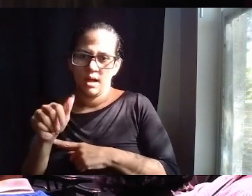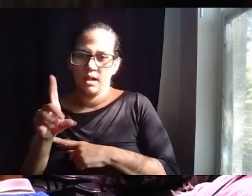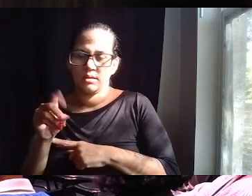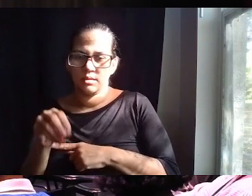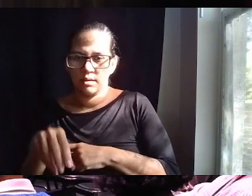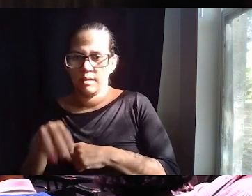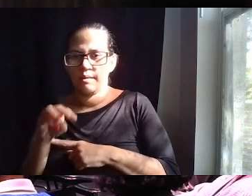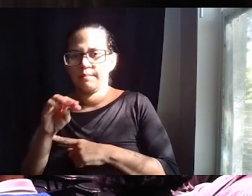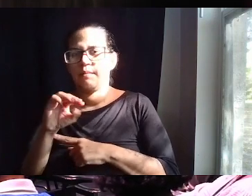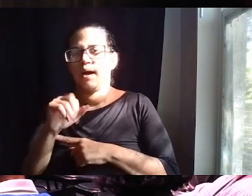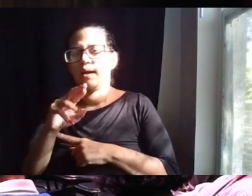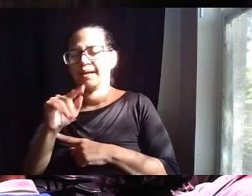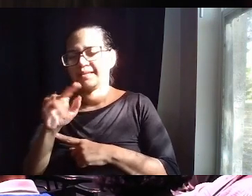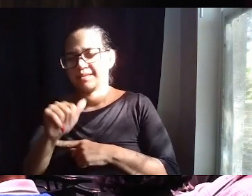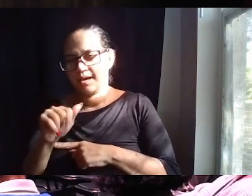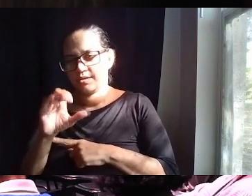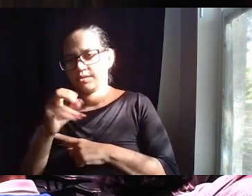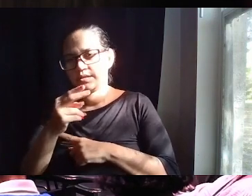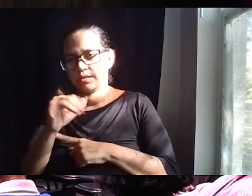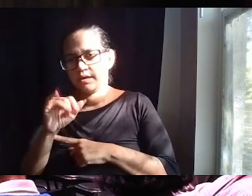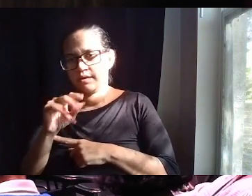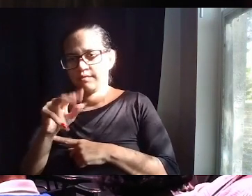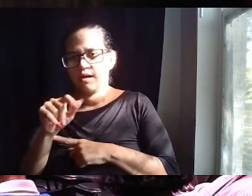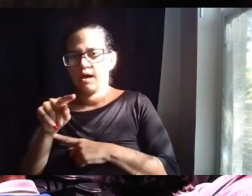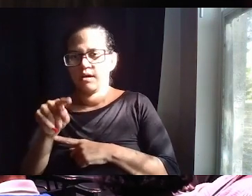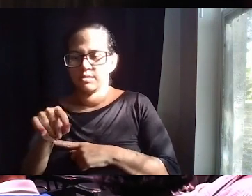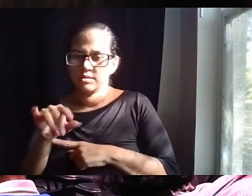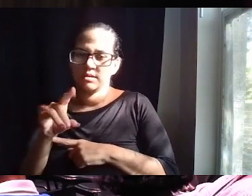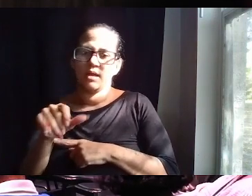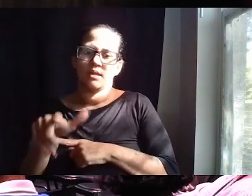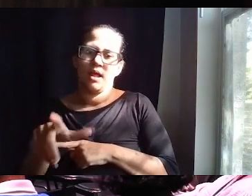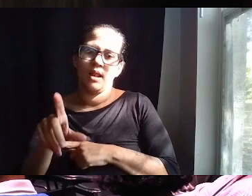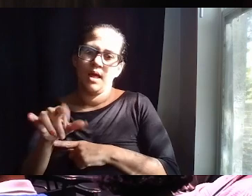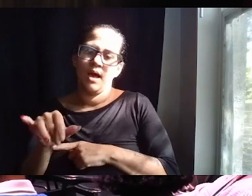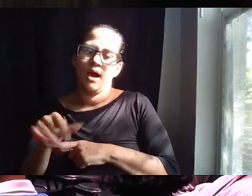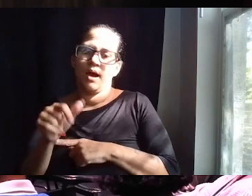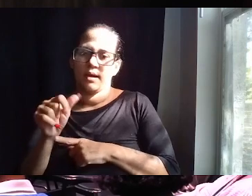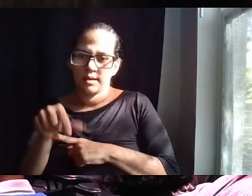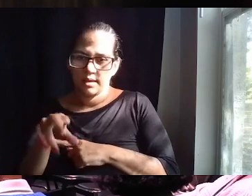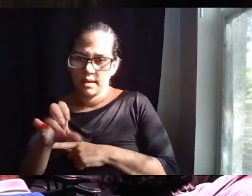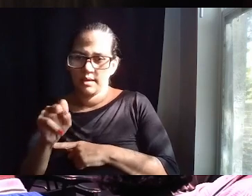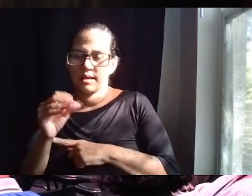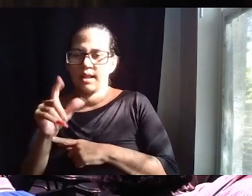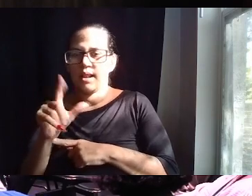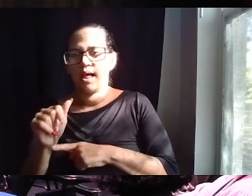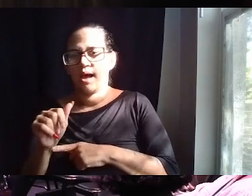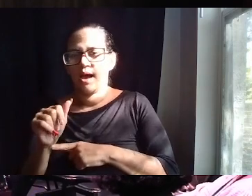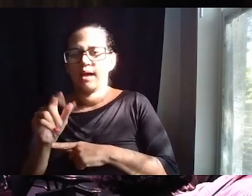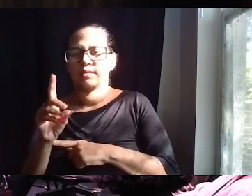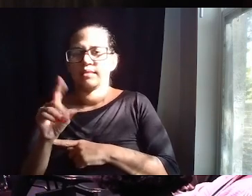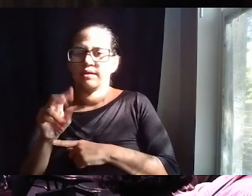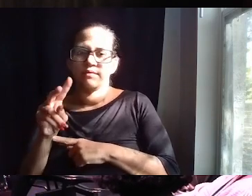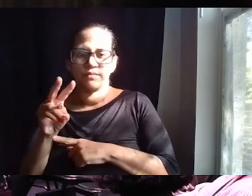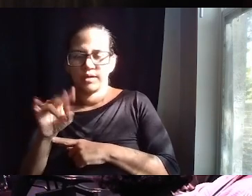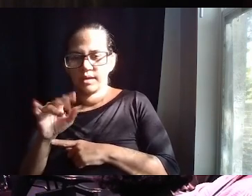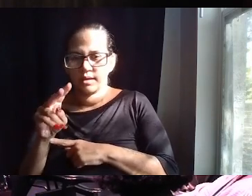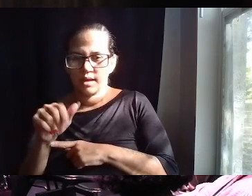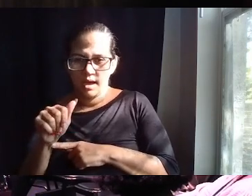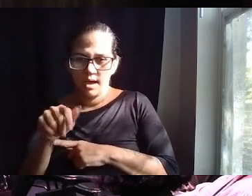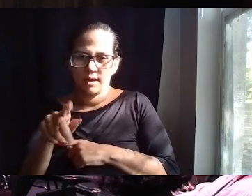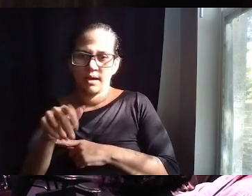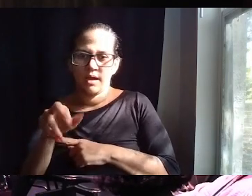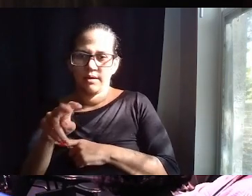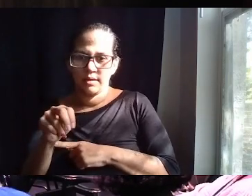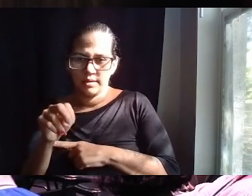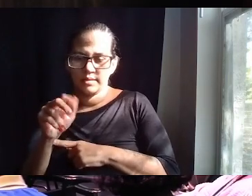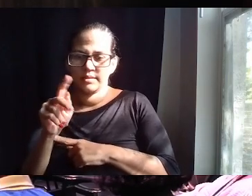and Daniel Jaquez and La Divina, Karen Zacarías. And so many names I heard for